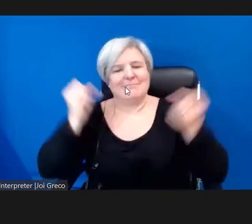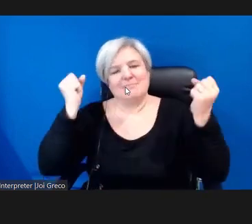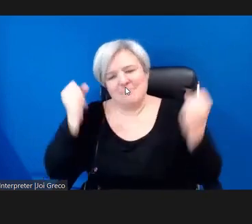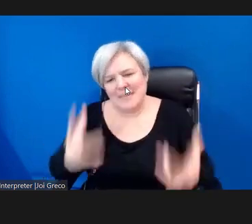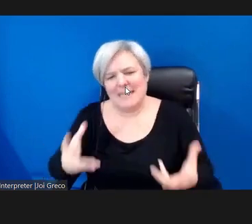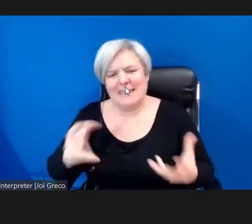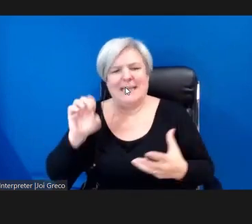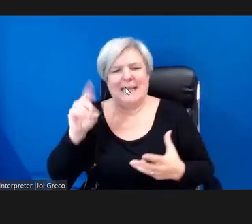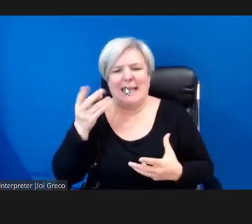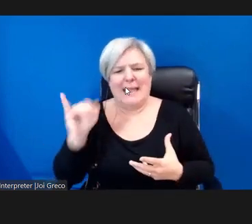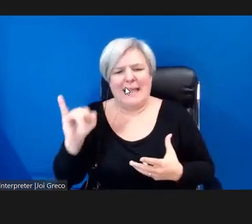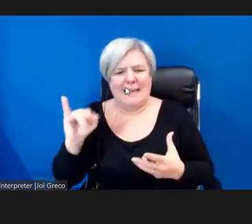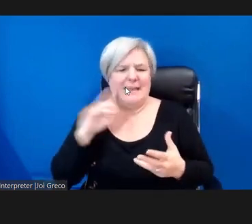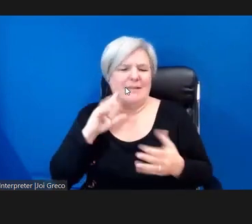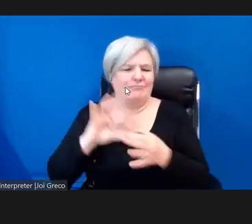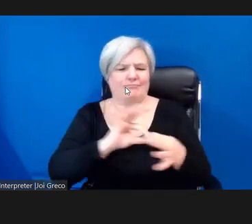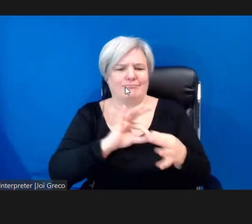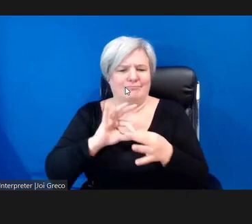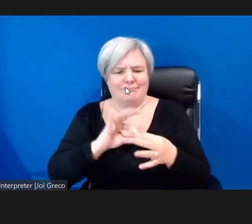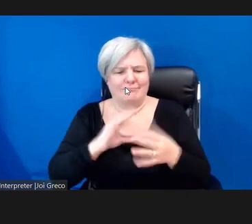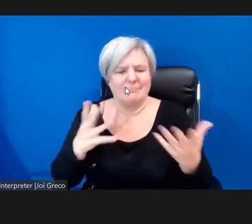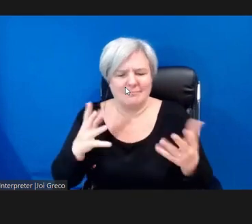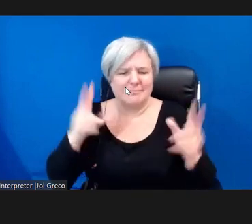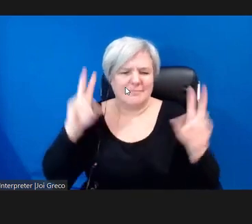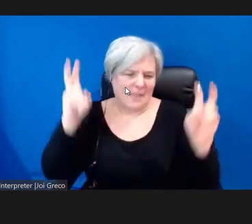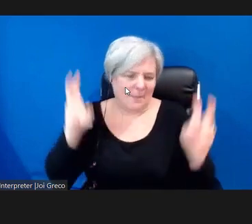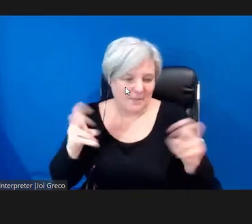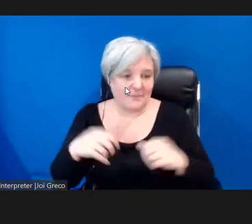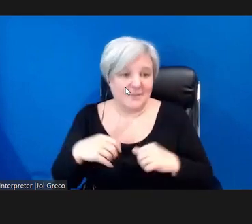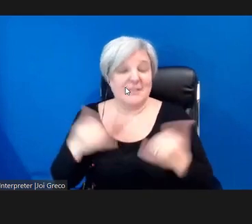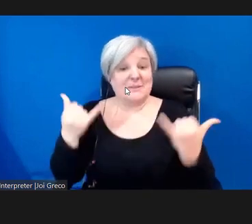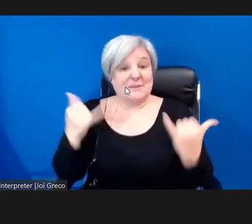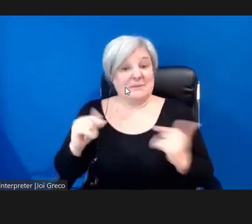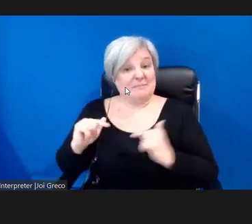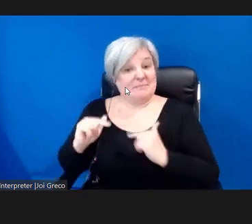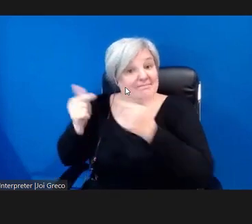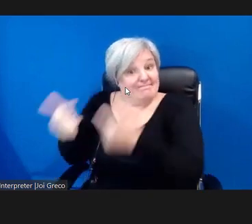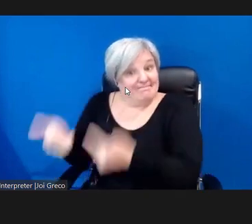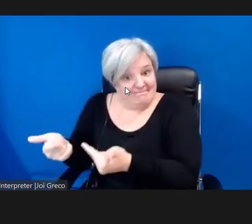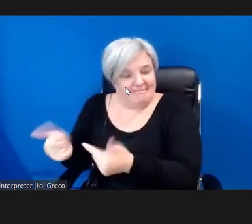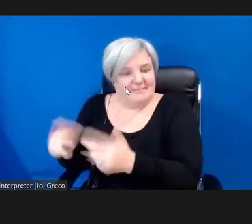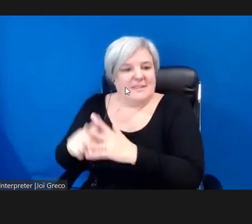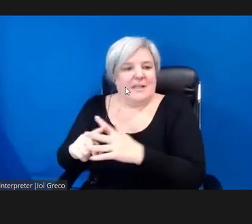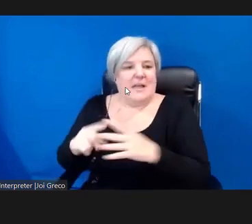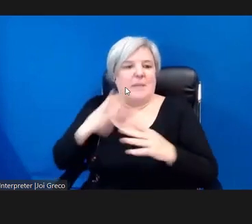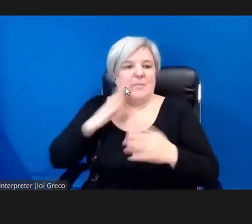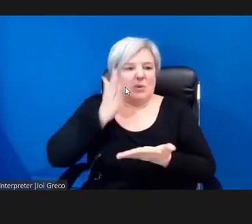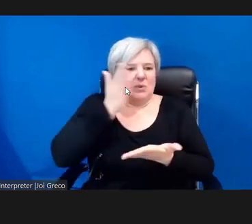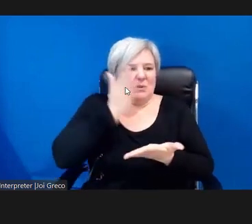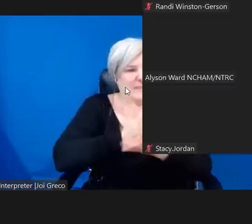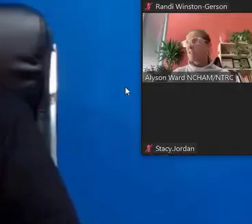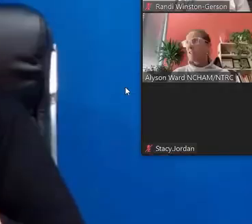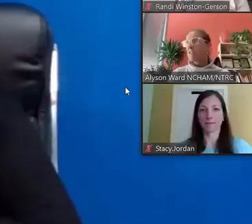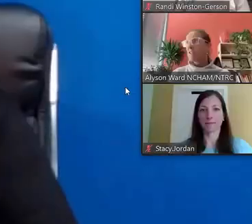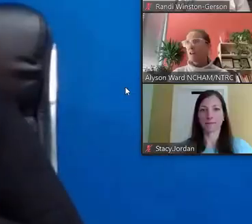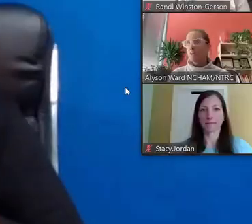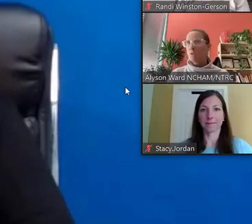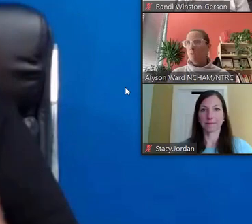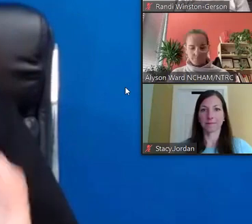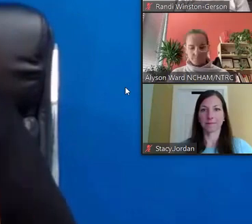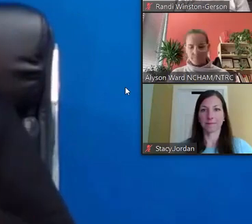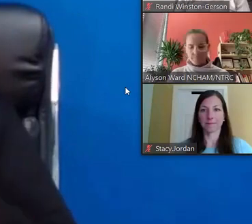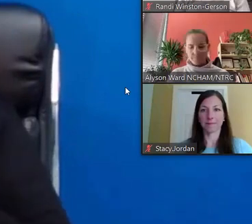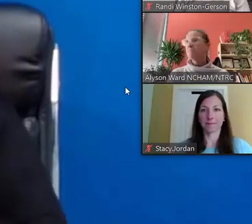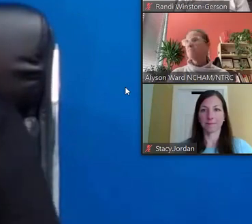EHDI related topics. So without further ado, I am going to go ahead and stop the screen share and start the